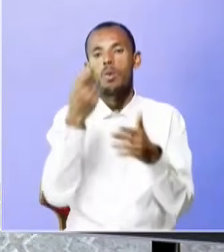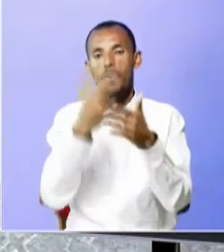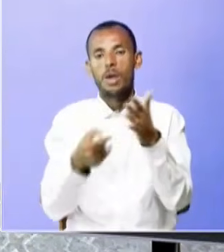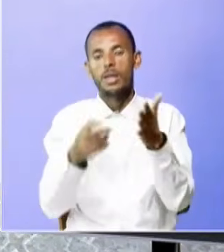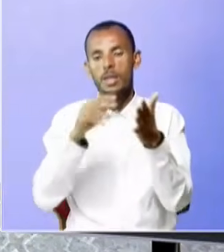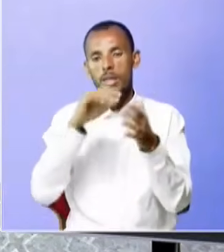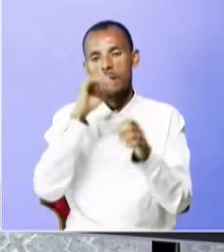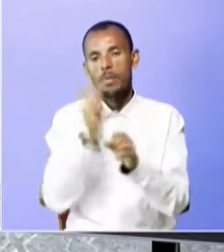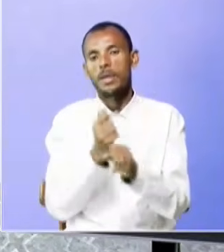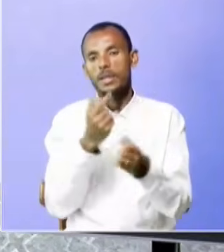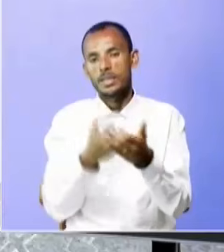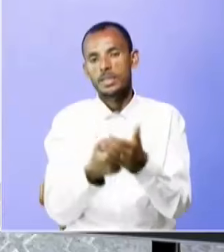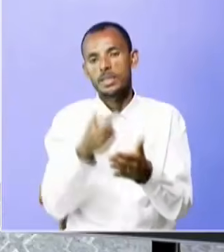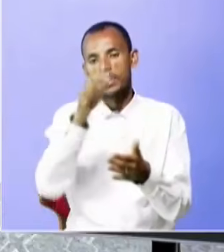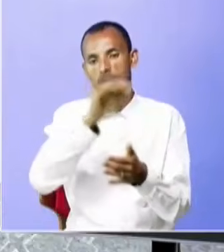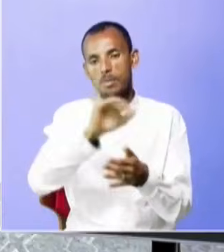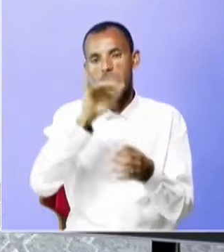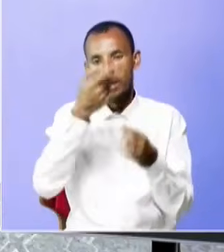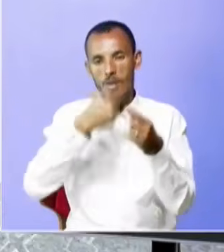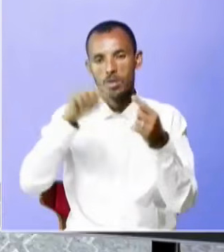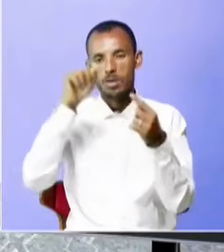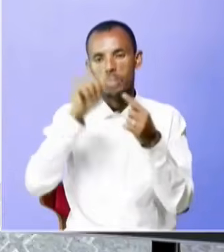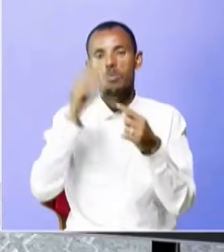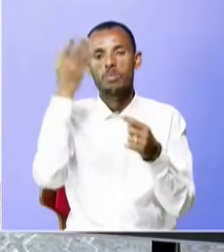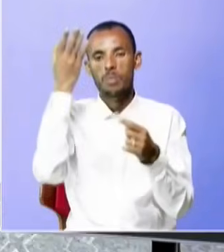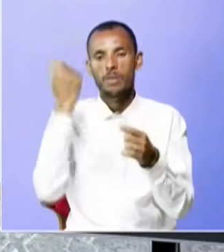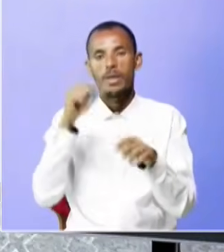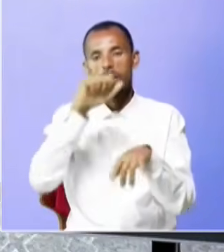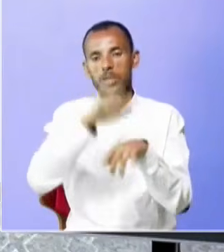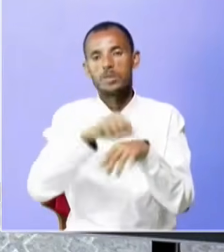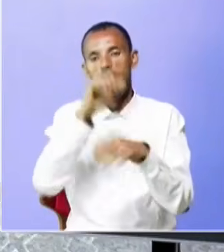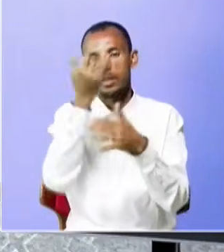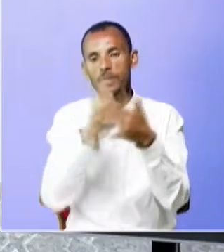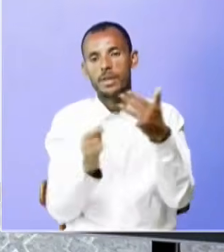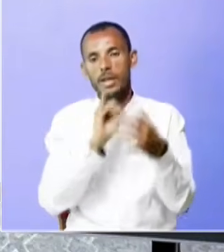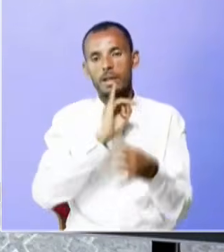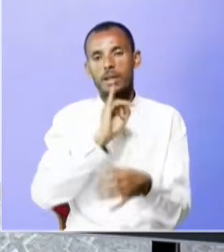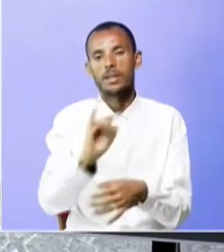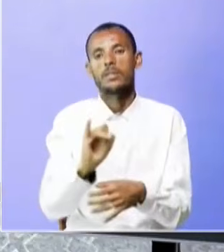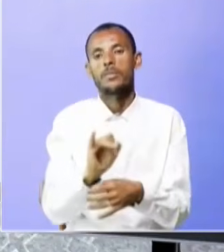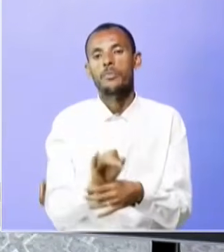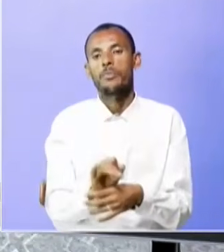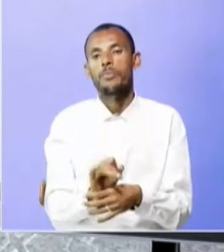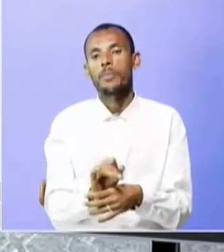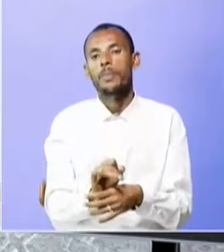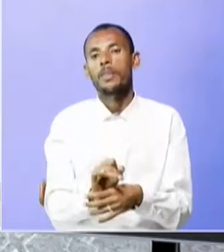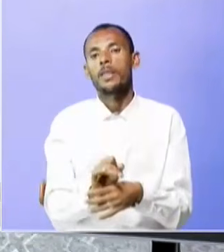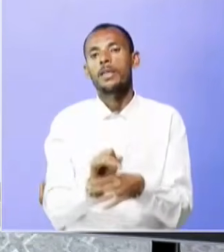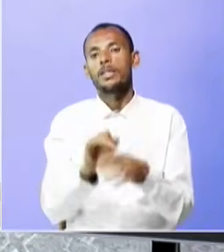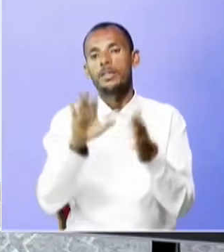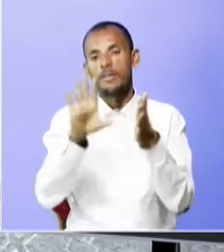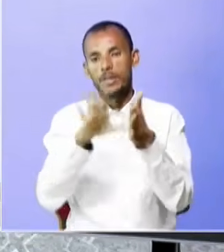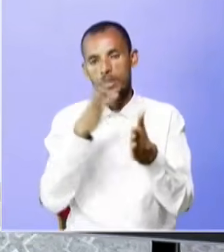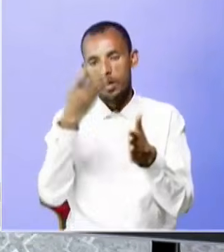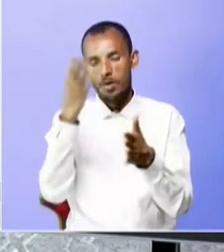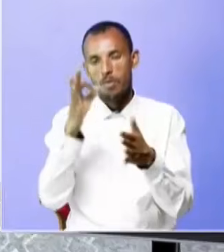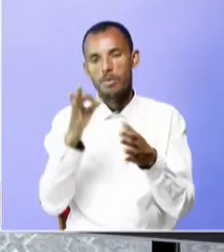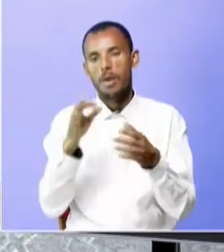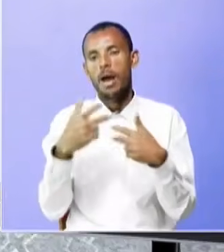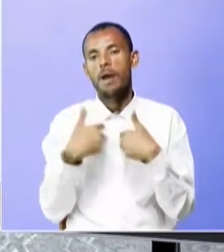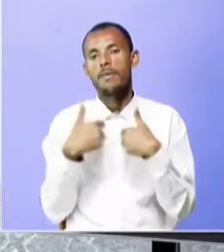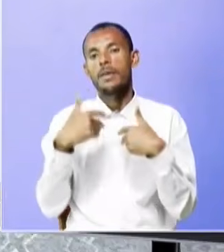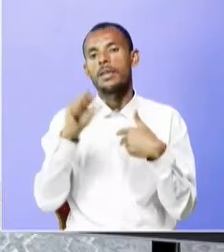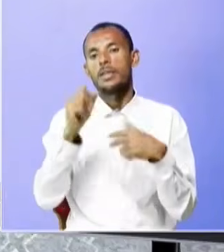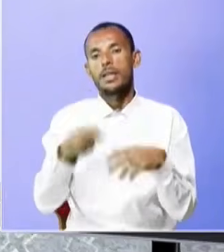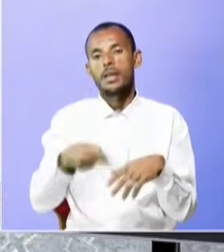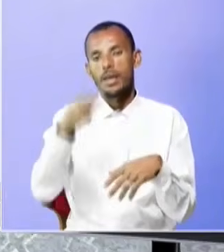this cone similar to the previous solid figure is the feature of having a slant height